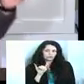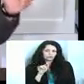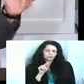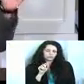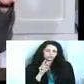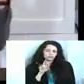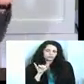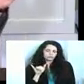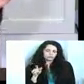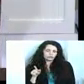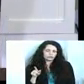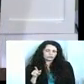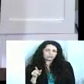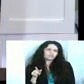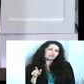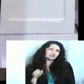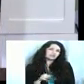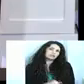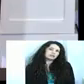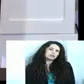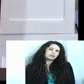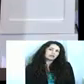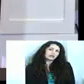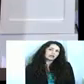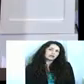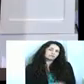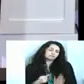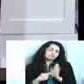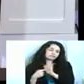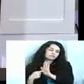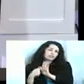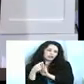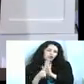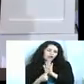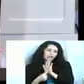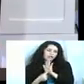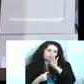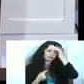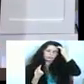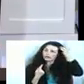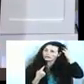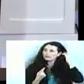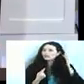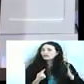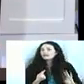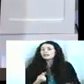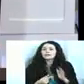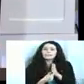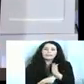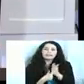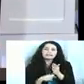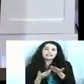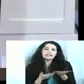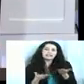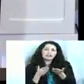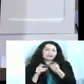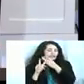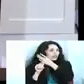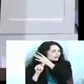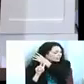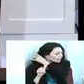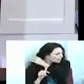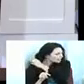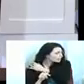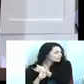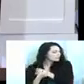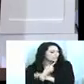being featured in an article in the not too distant future in one of the magazines here in Los Angeles. And he